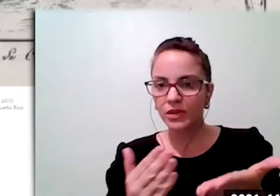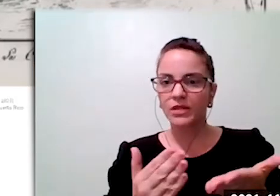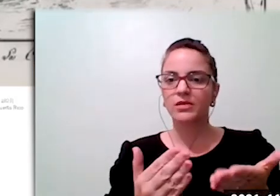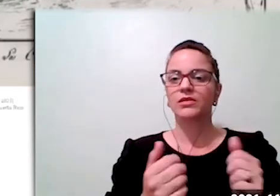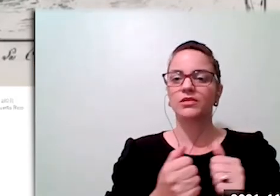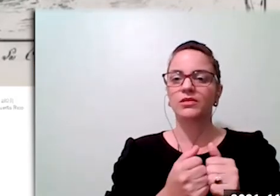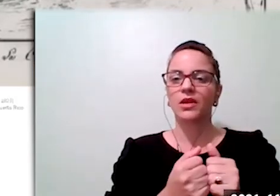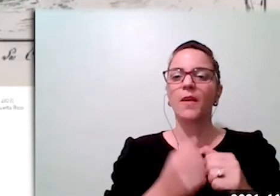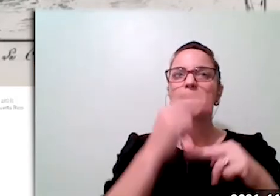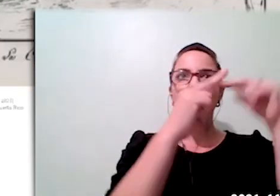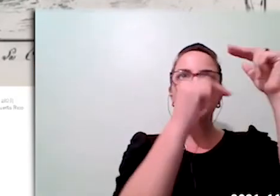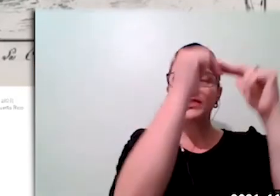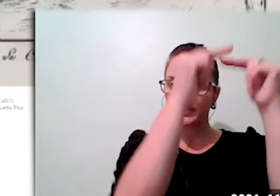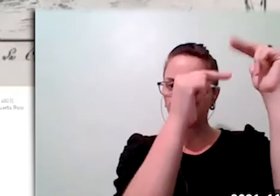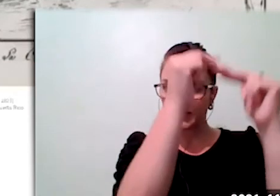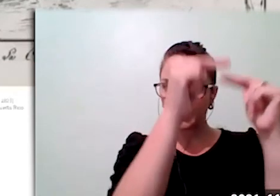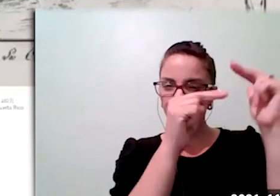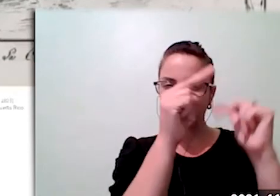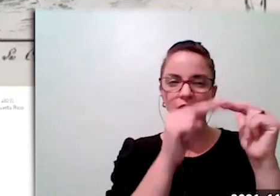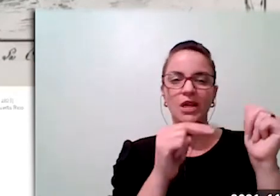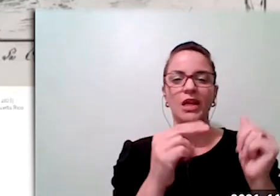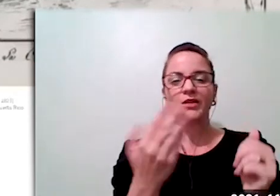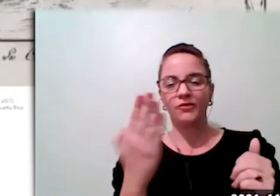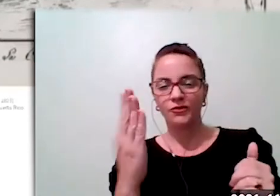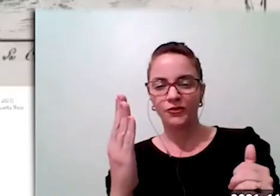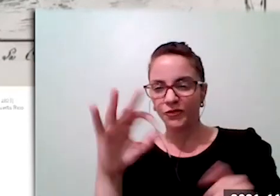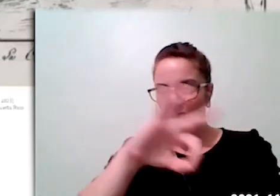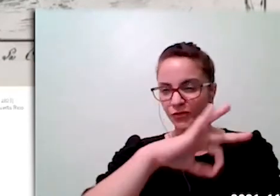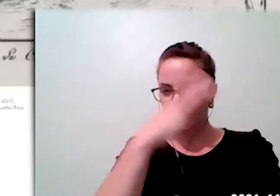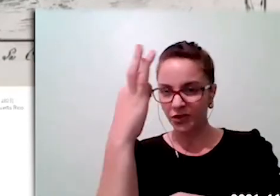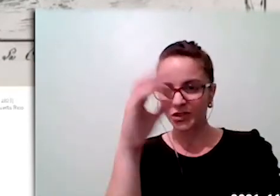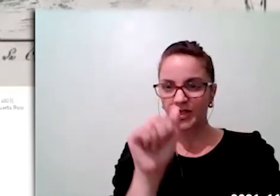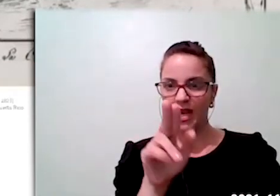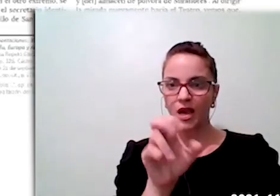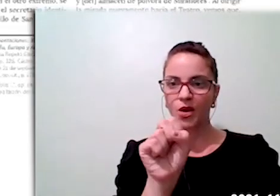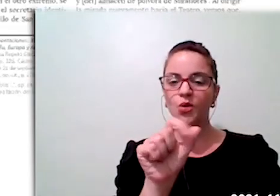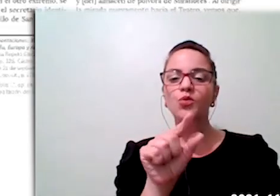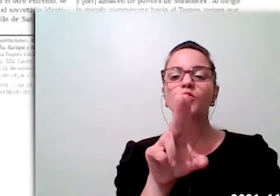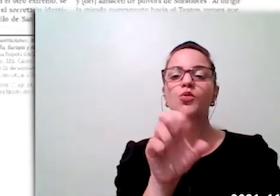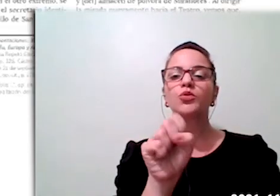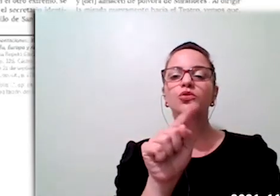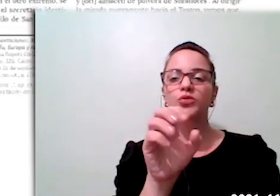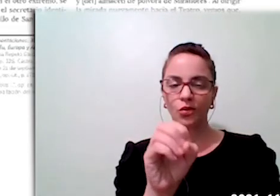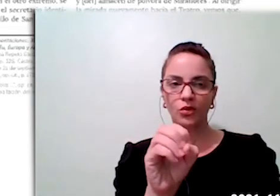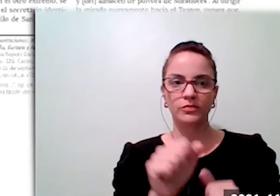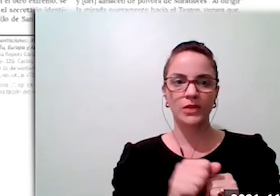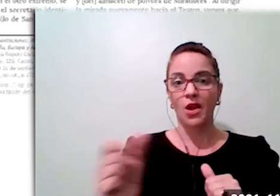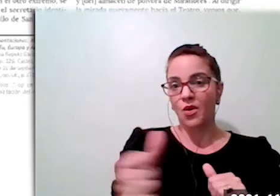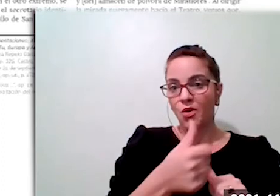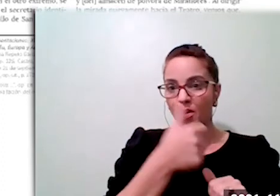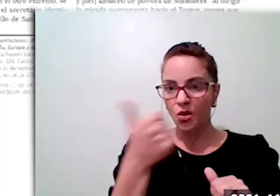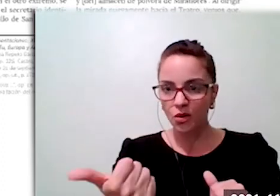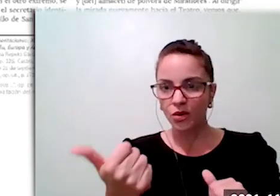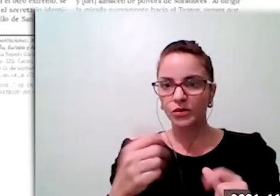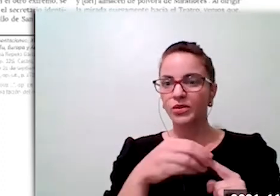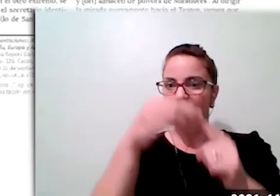emblematic buildings by French naturalist Augusto Ple. Another piece dissected by the